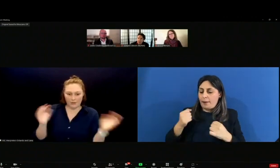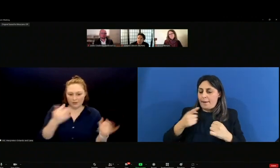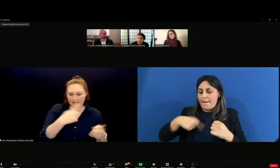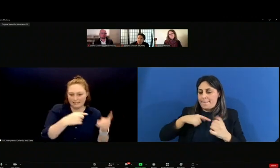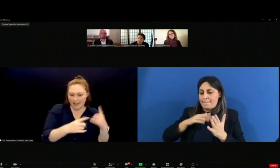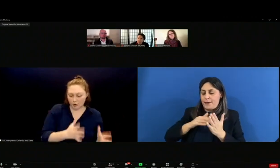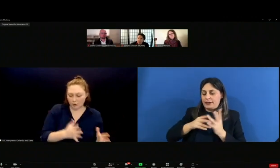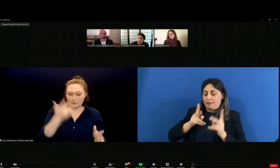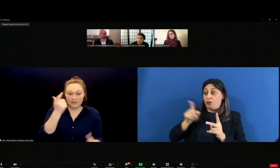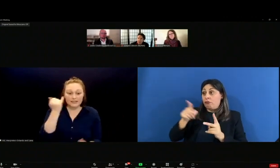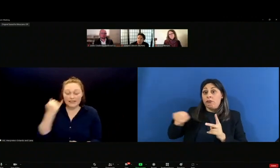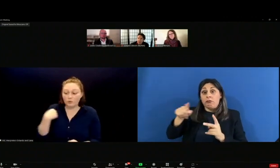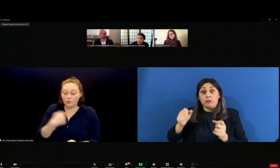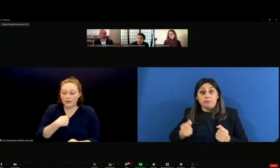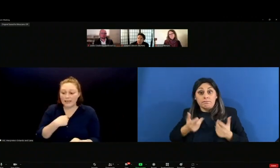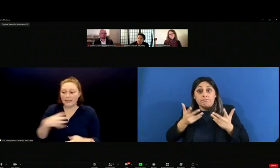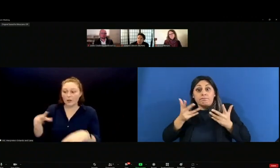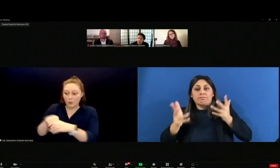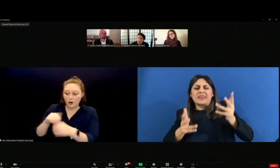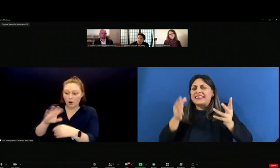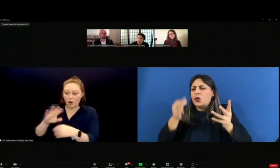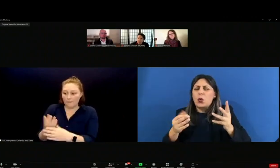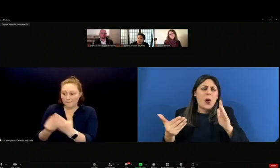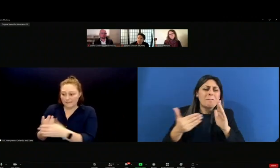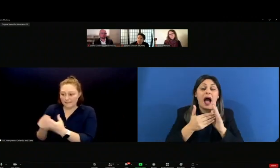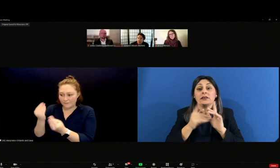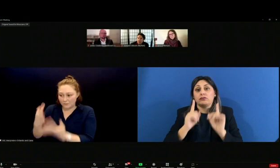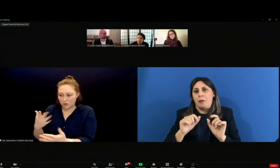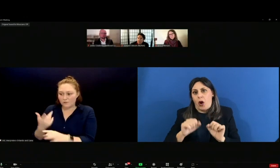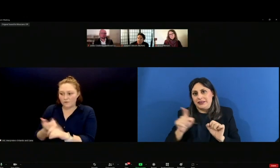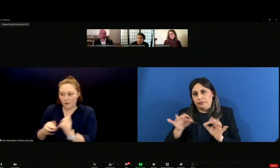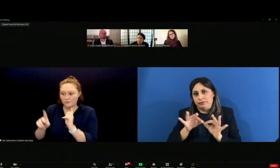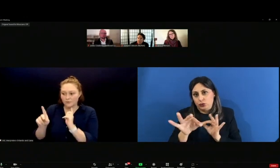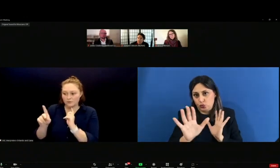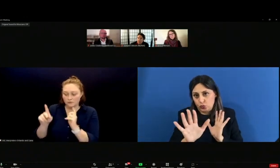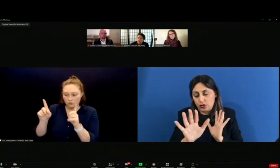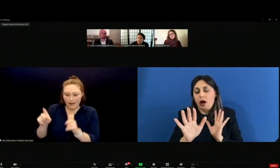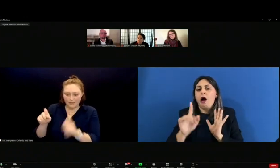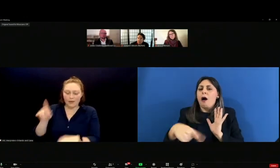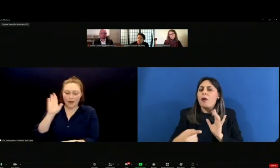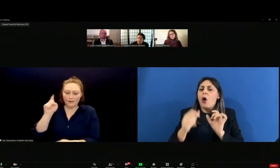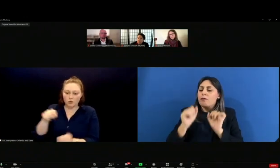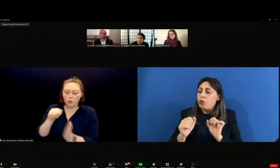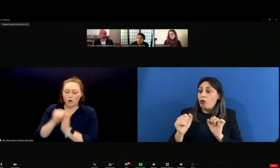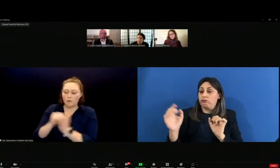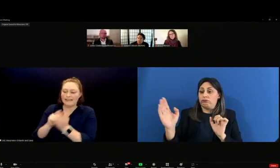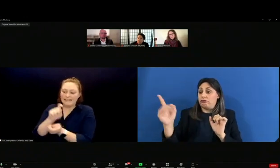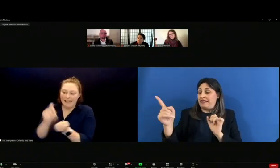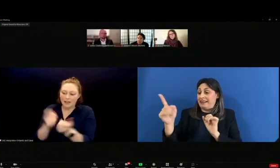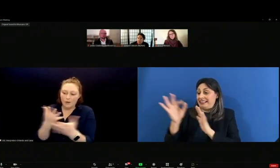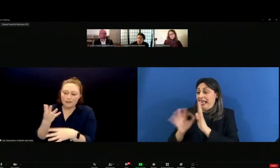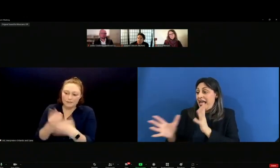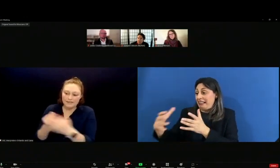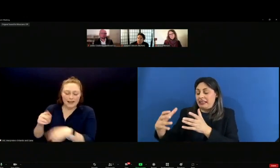trials where something is left out, then I would need to also count what is left out exactly, and then I couldn't compare these two groups in a direct